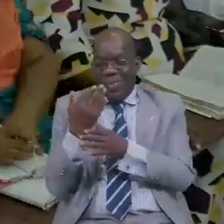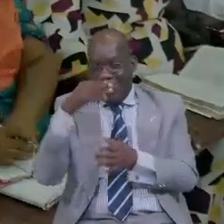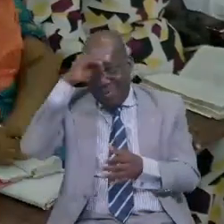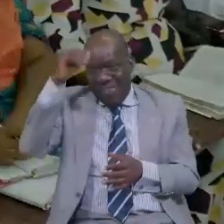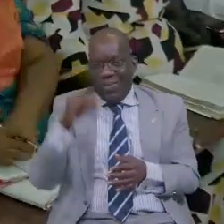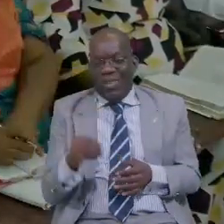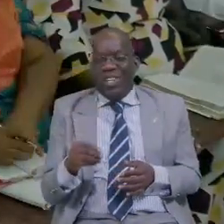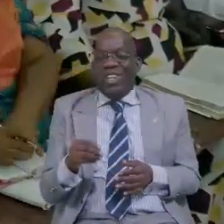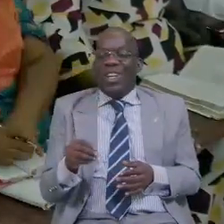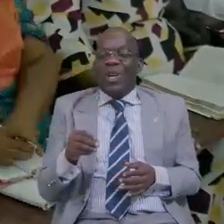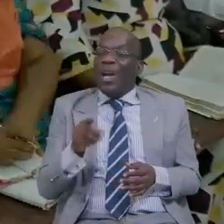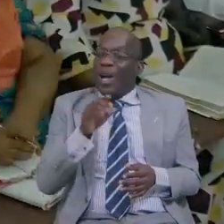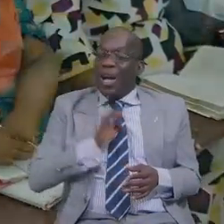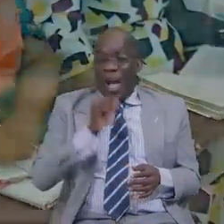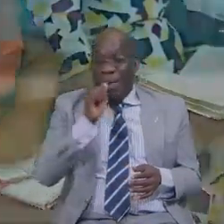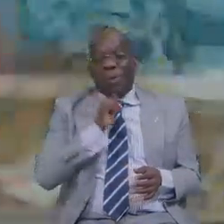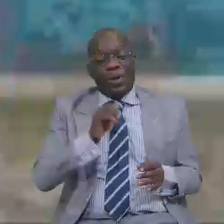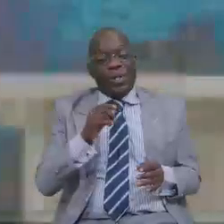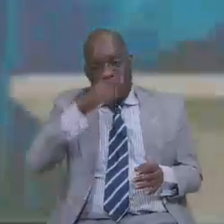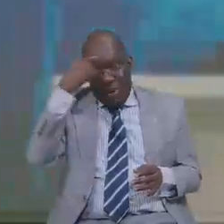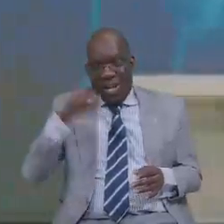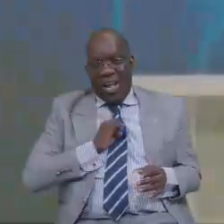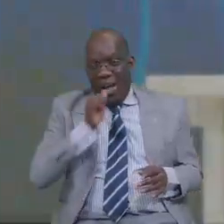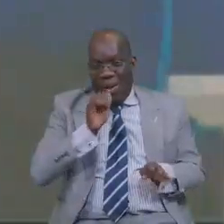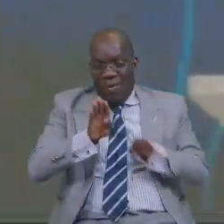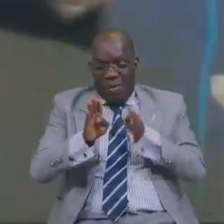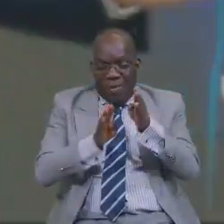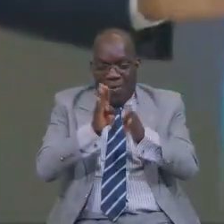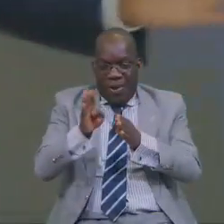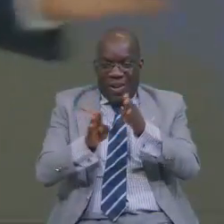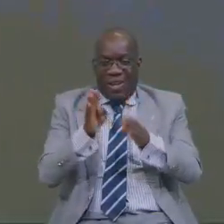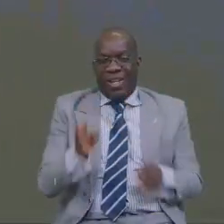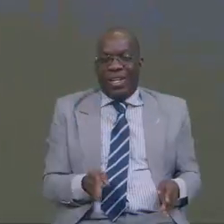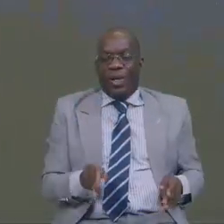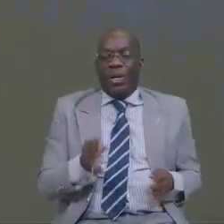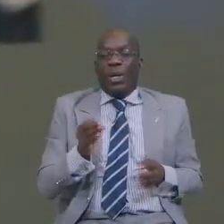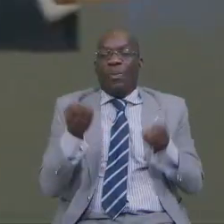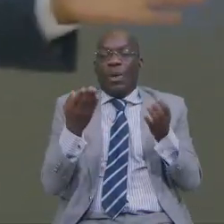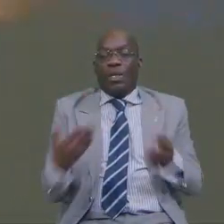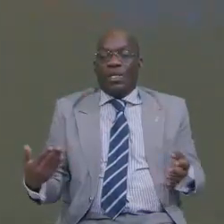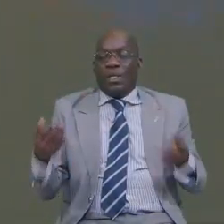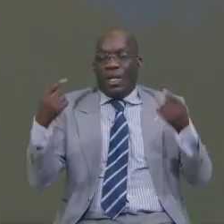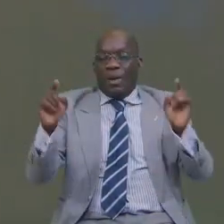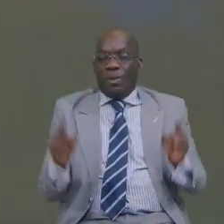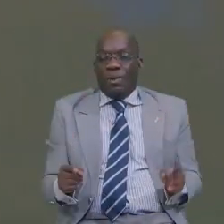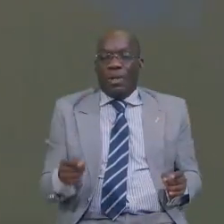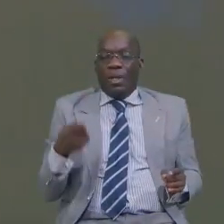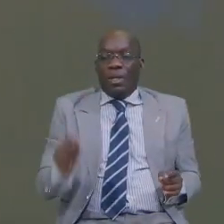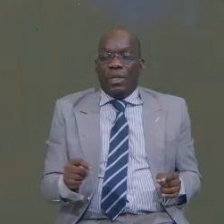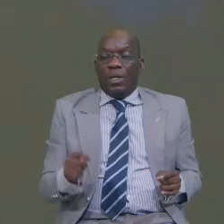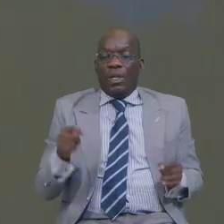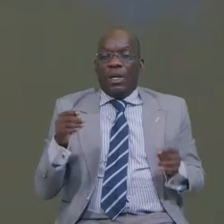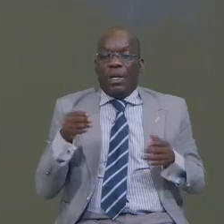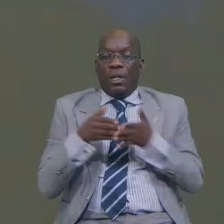And so many wonderful things happened, and the ministers gathered. They wanted to ask me a